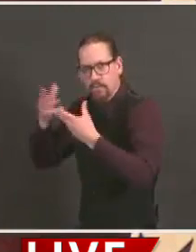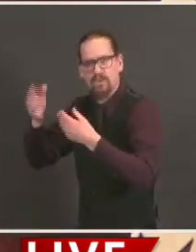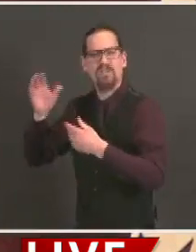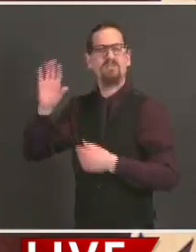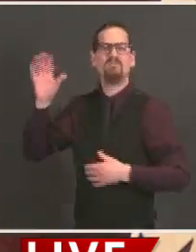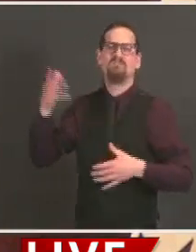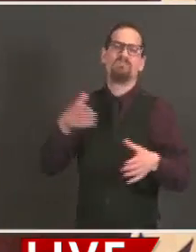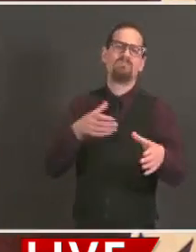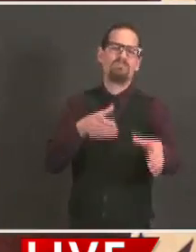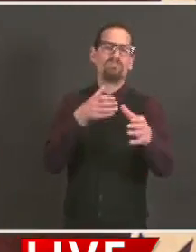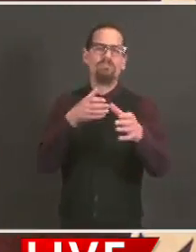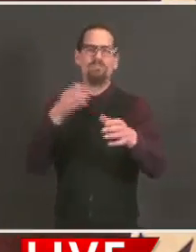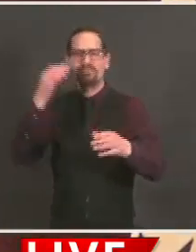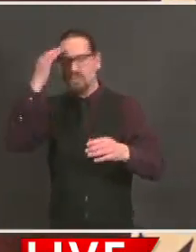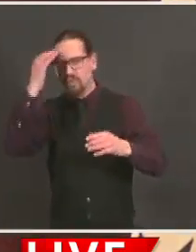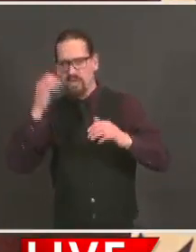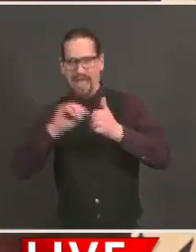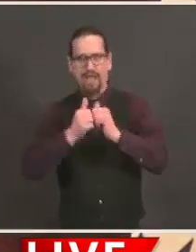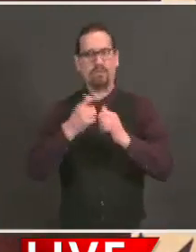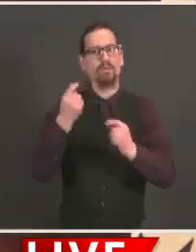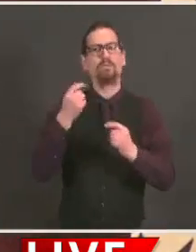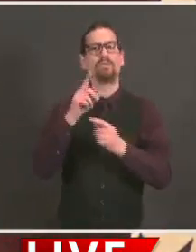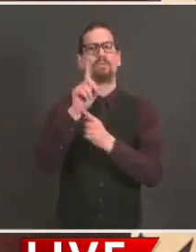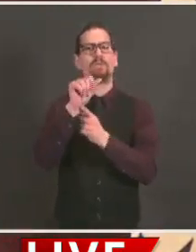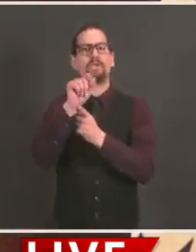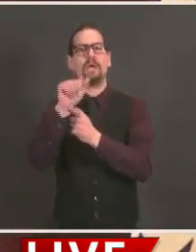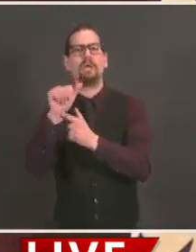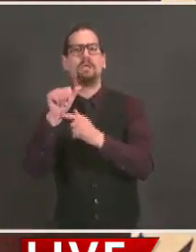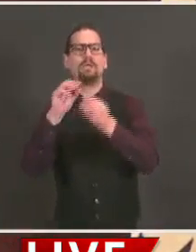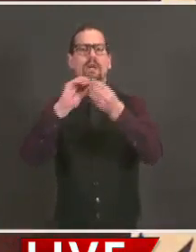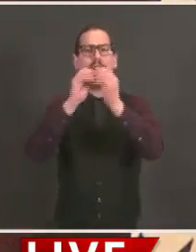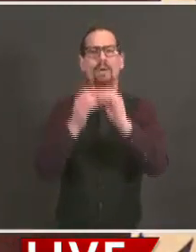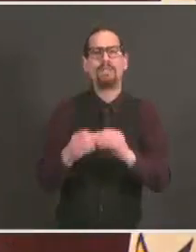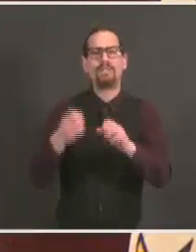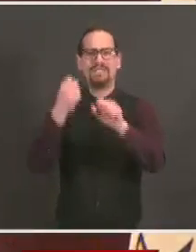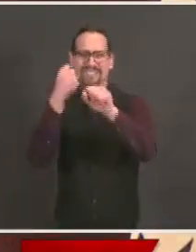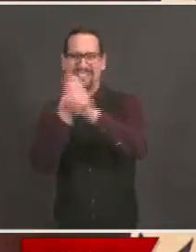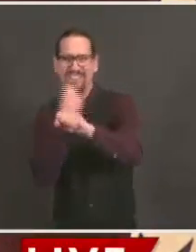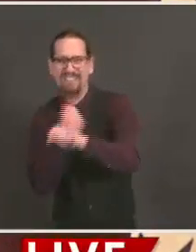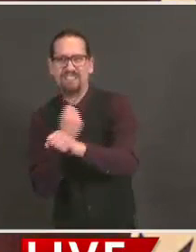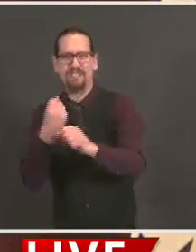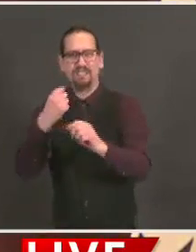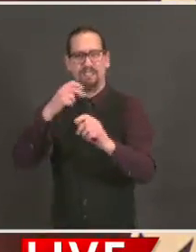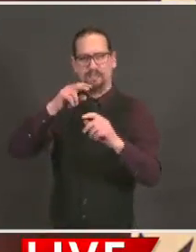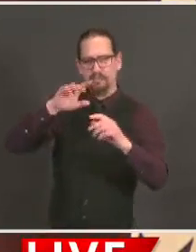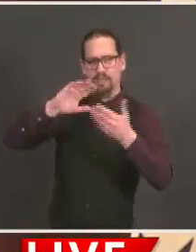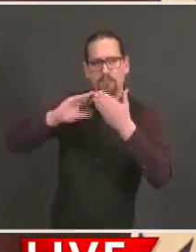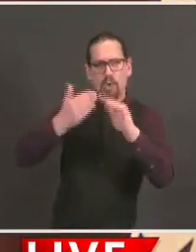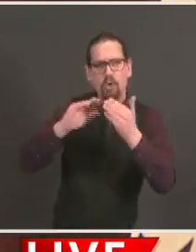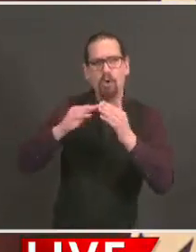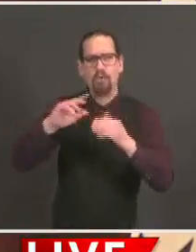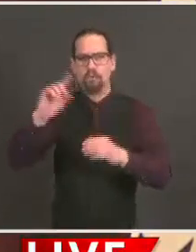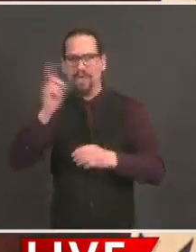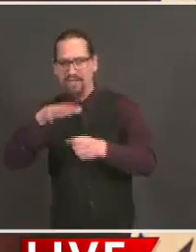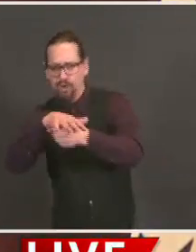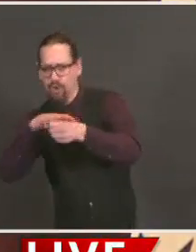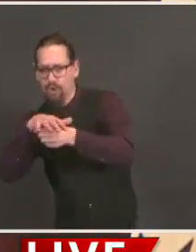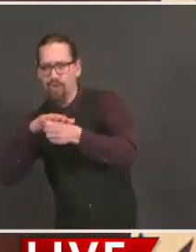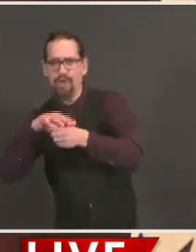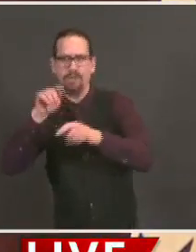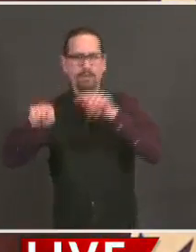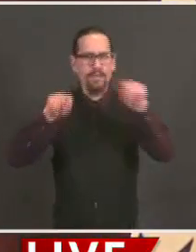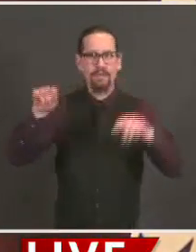know the latest on the data and the science and what's needed at the community level to help drive us forward. Thank you to